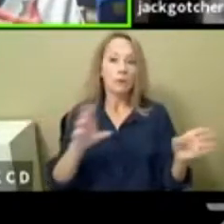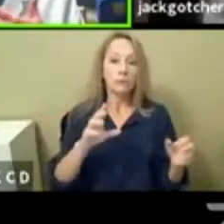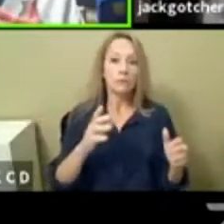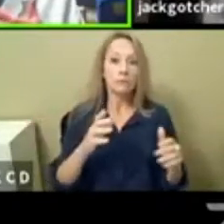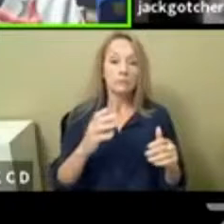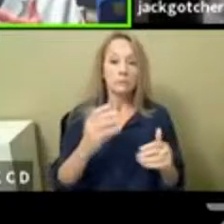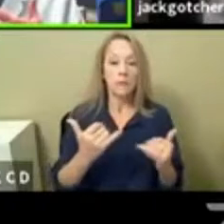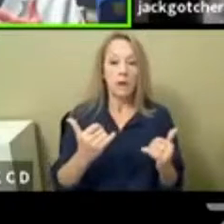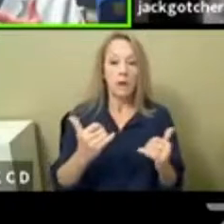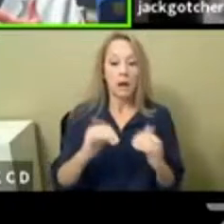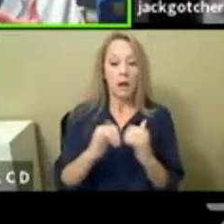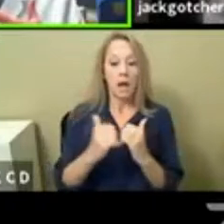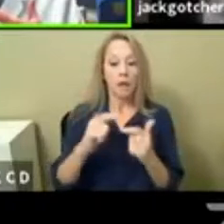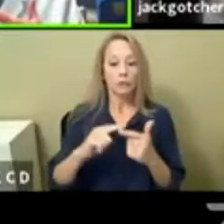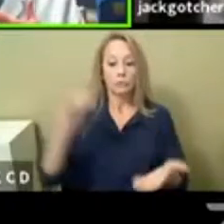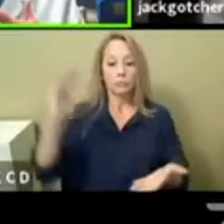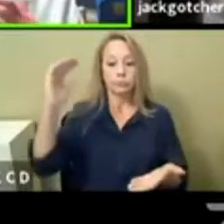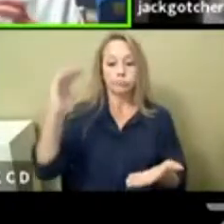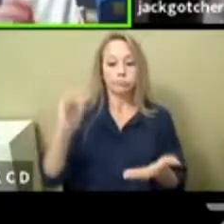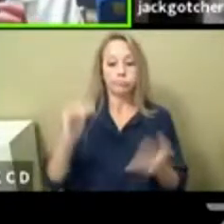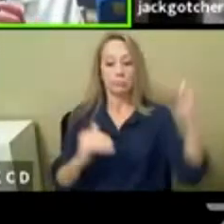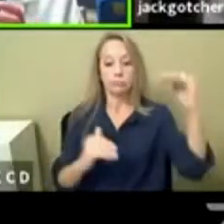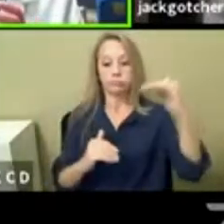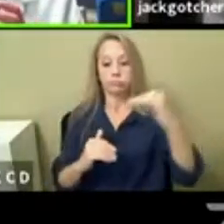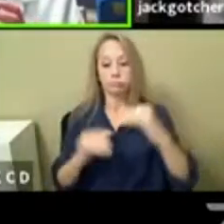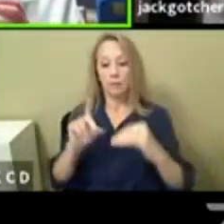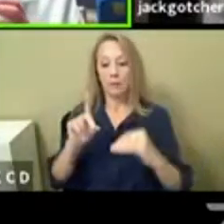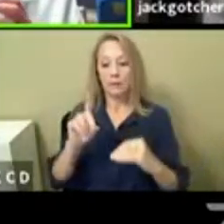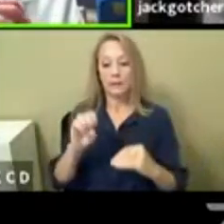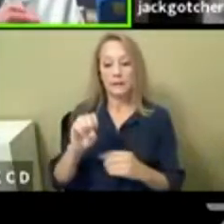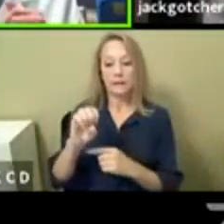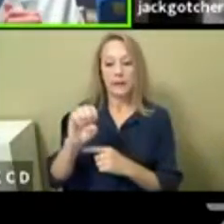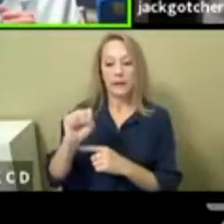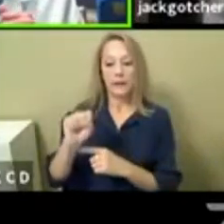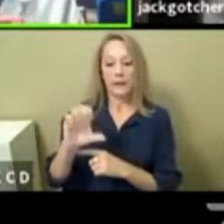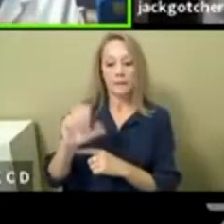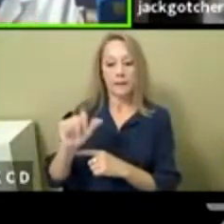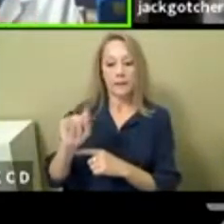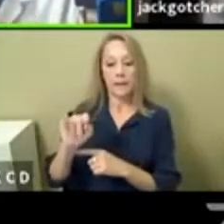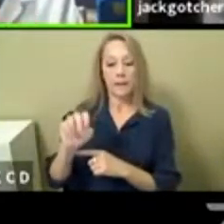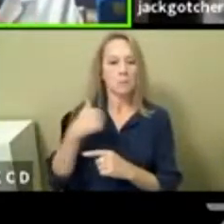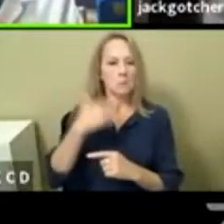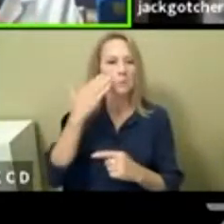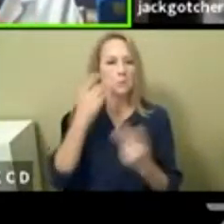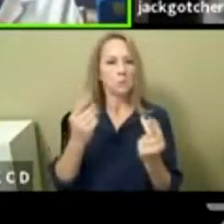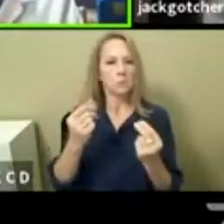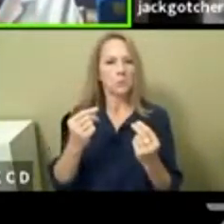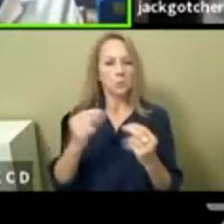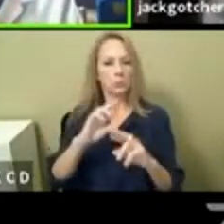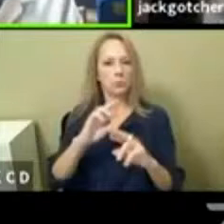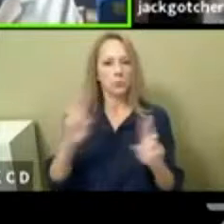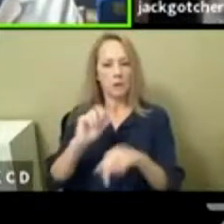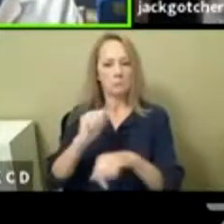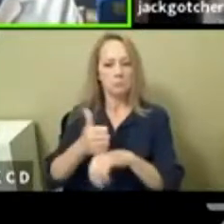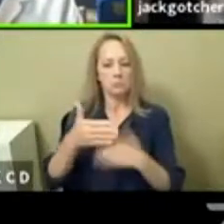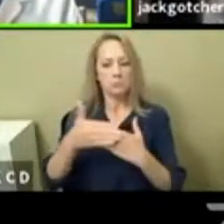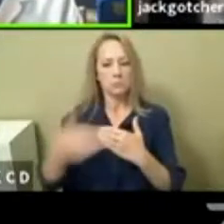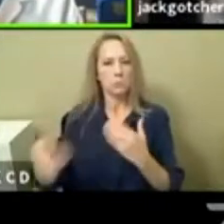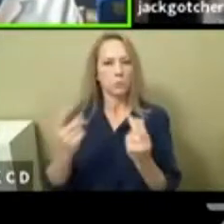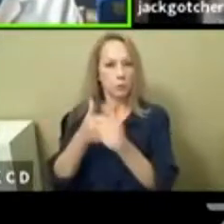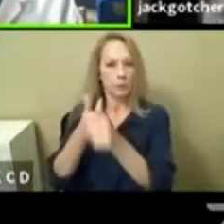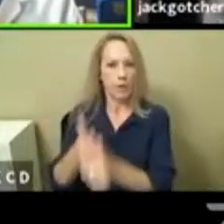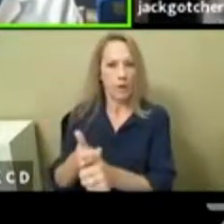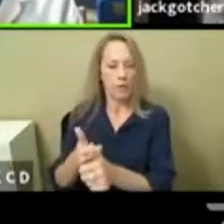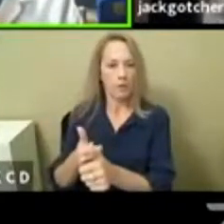de-escalation right now is pretty straightforward because we know what we have in place. Escalation is a lot more complicated.